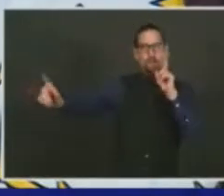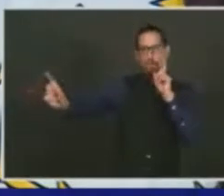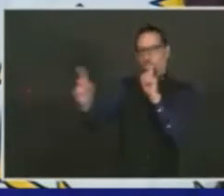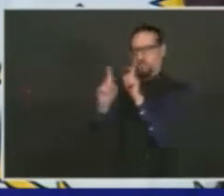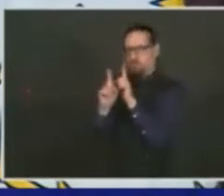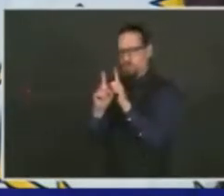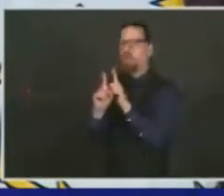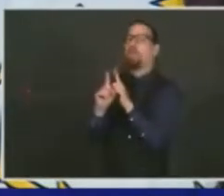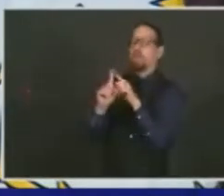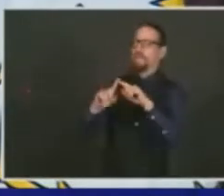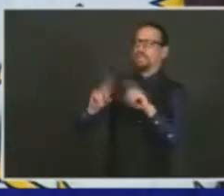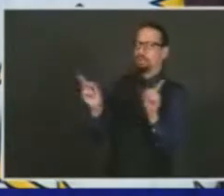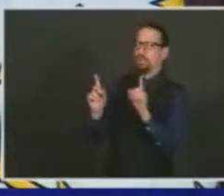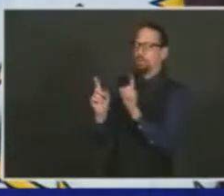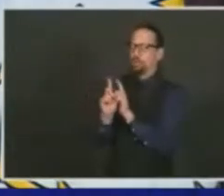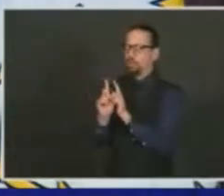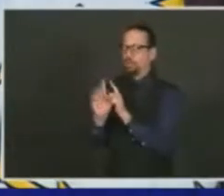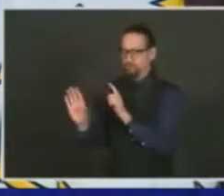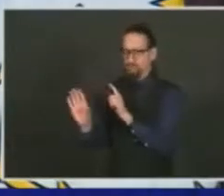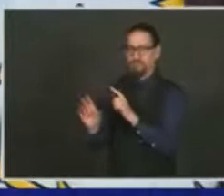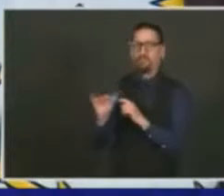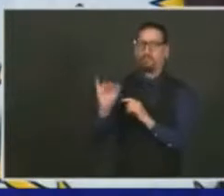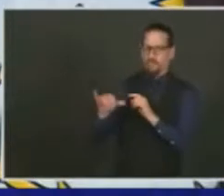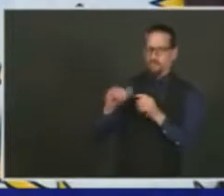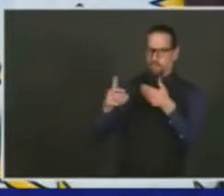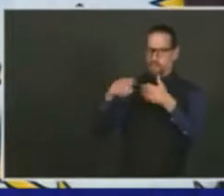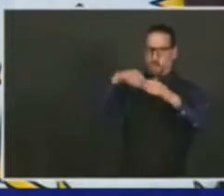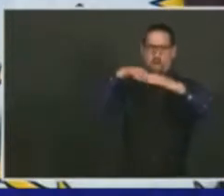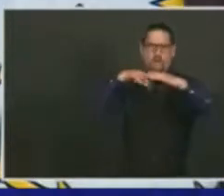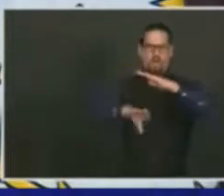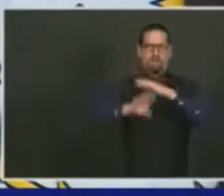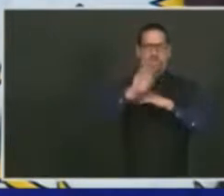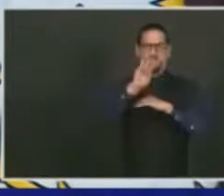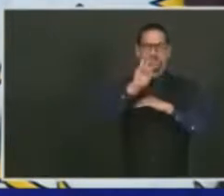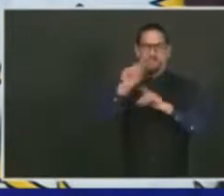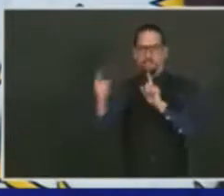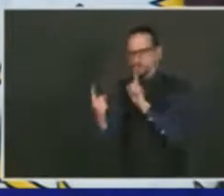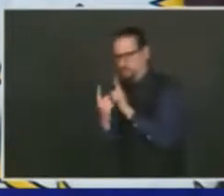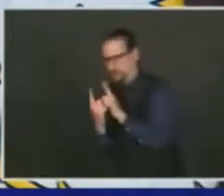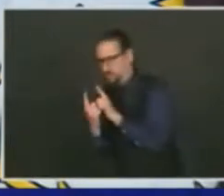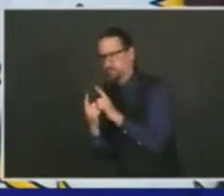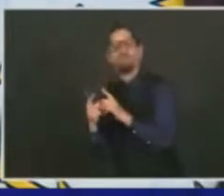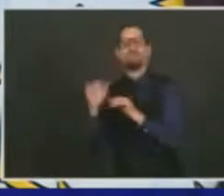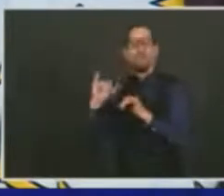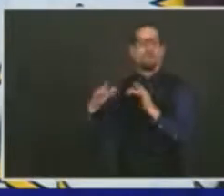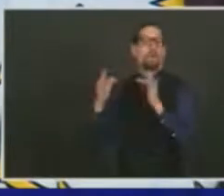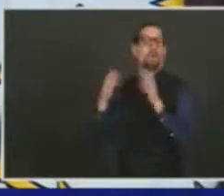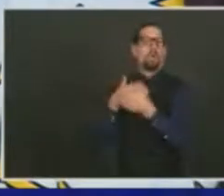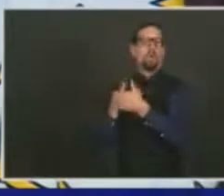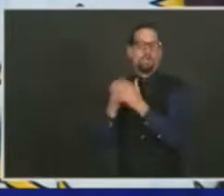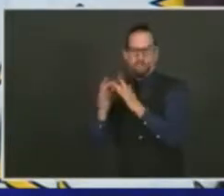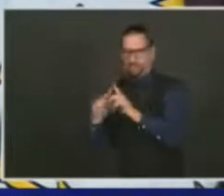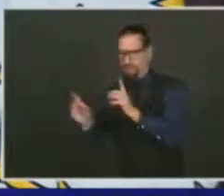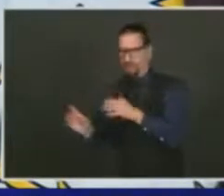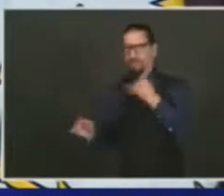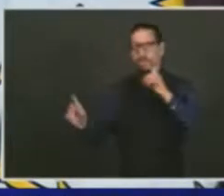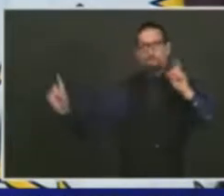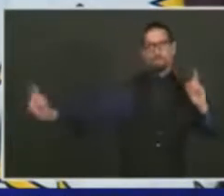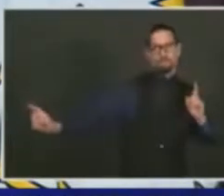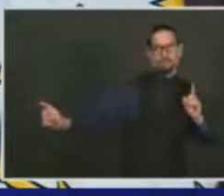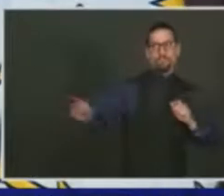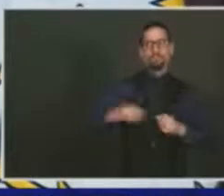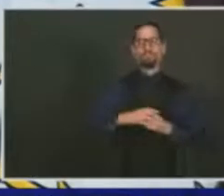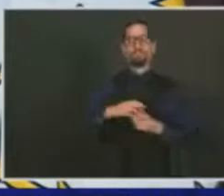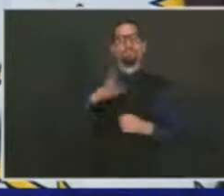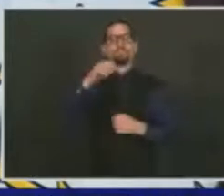use them diligently. Probably for most of us, it's been collecting dust. Go ahead and break out the contact tracing journal.